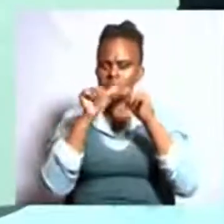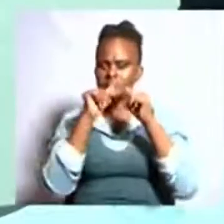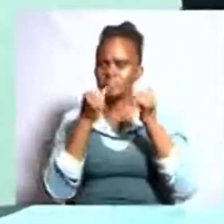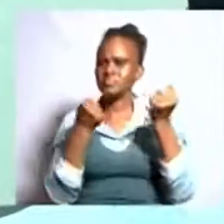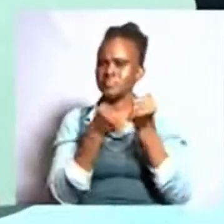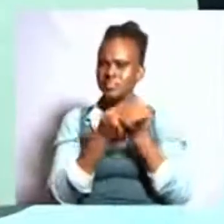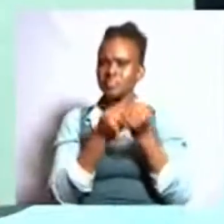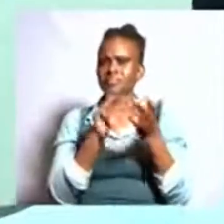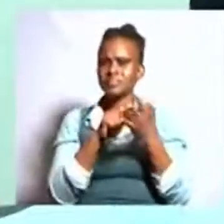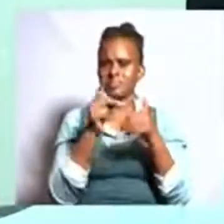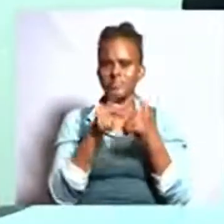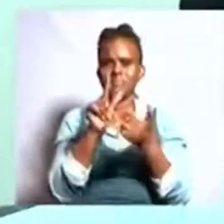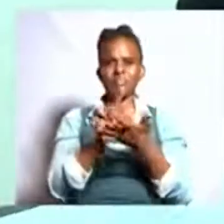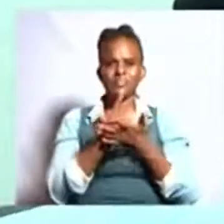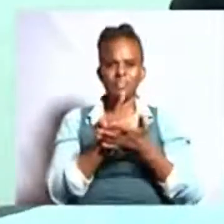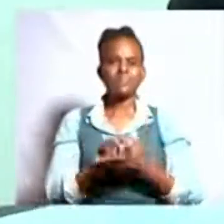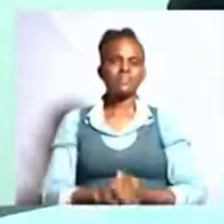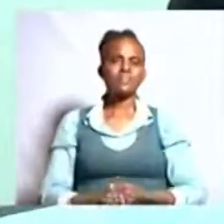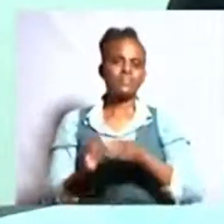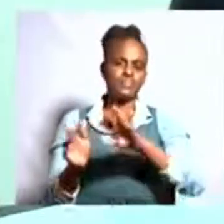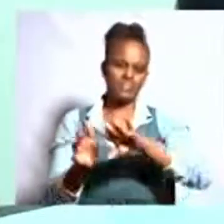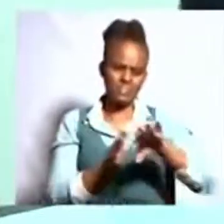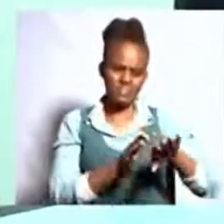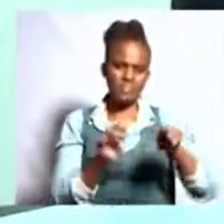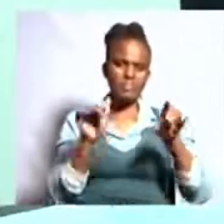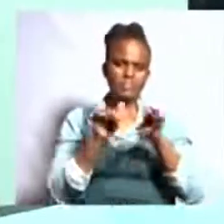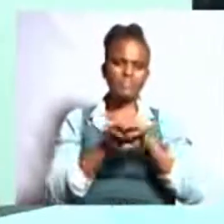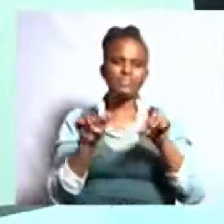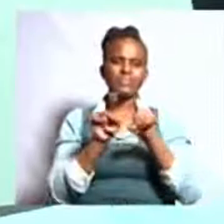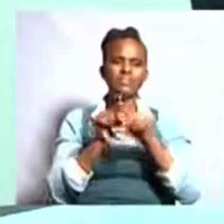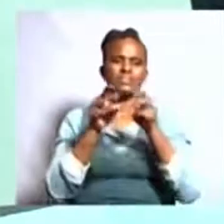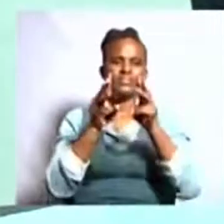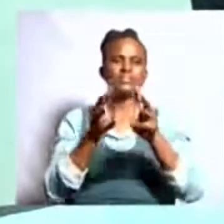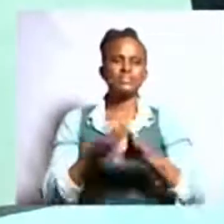loans. Let's proceed in that direction.